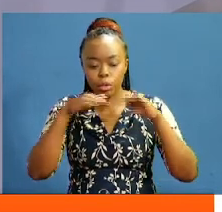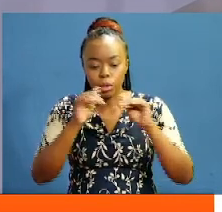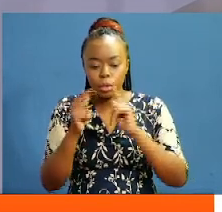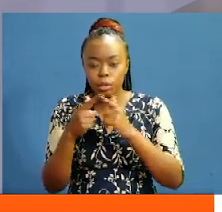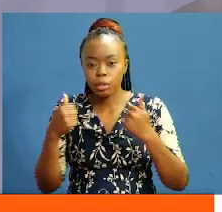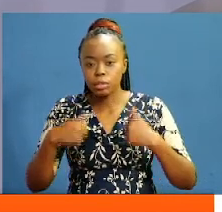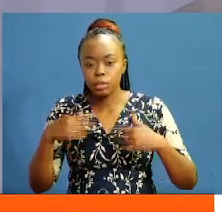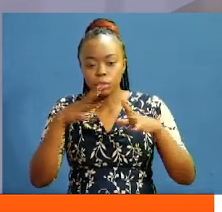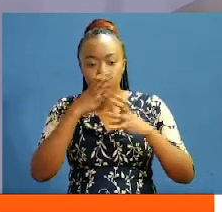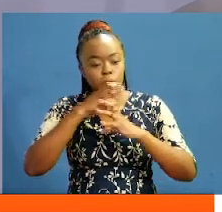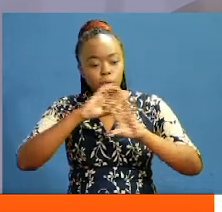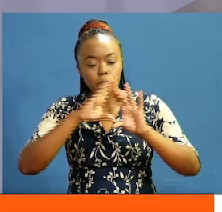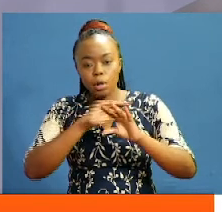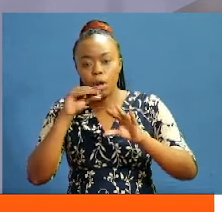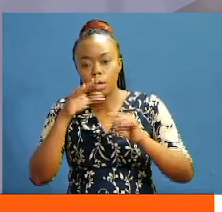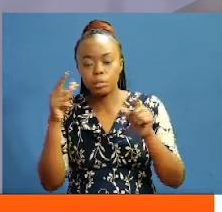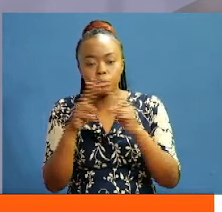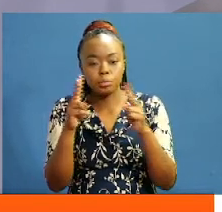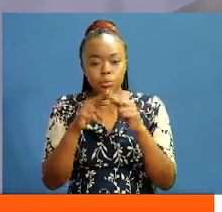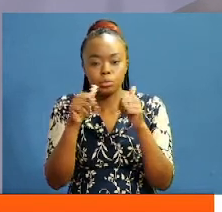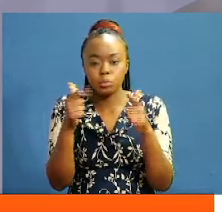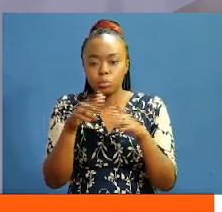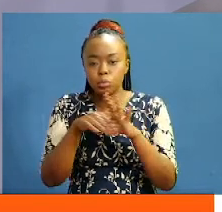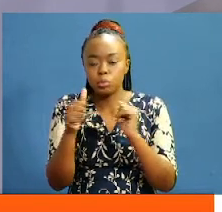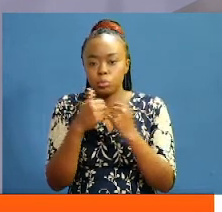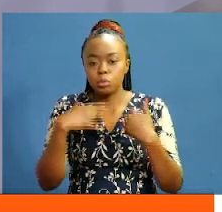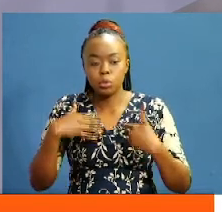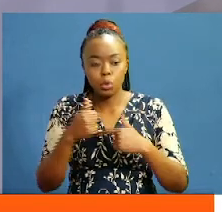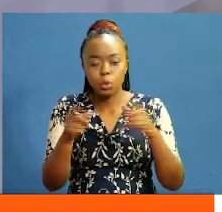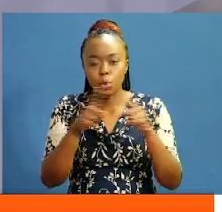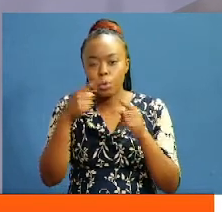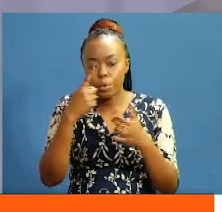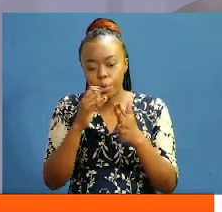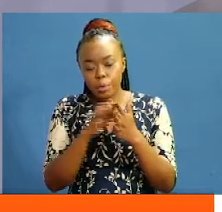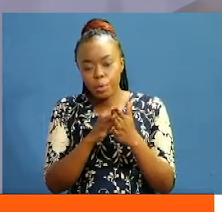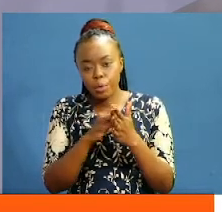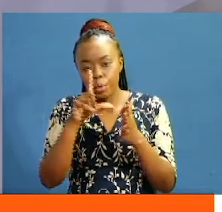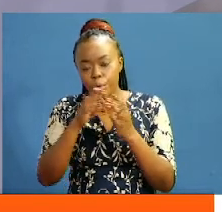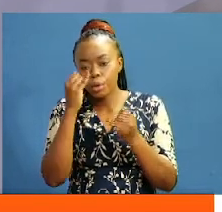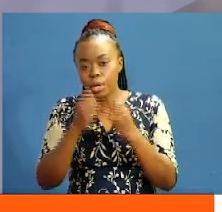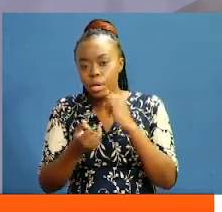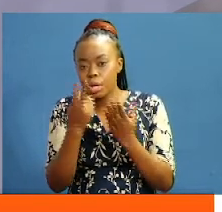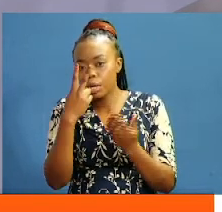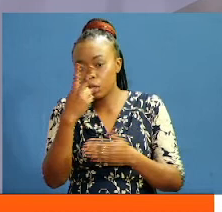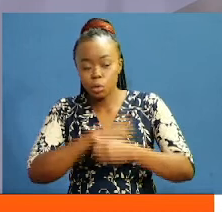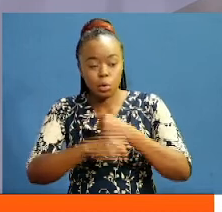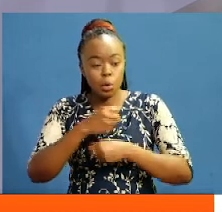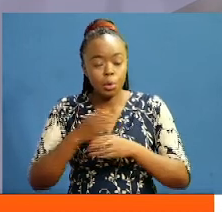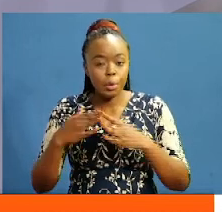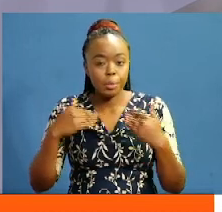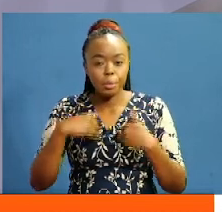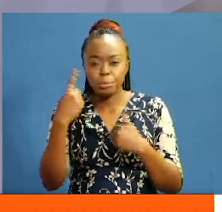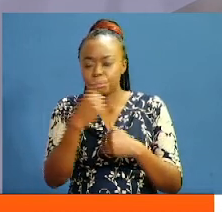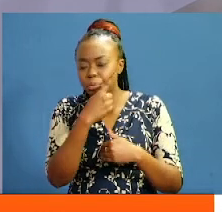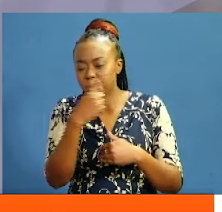animal, that's the elephant, and they've done very well in Amboseli, and Amboseli for the last almost two decades, we haven't got